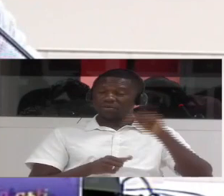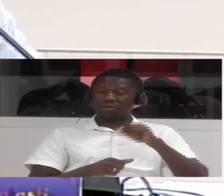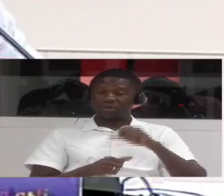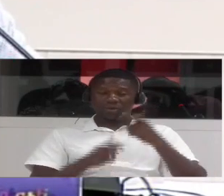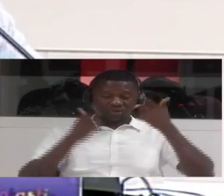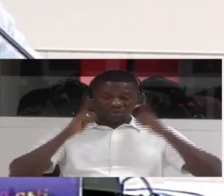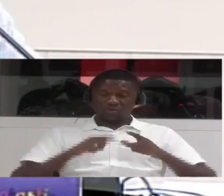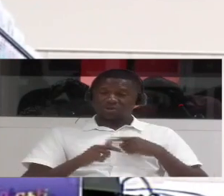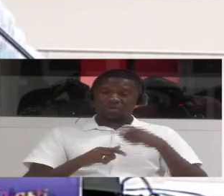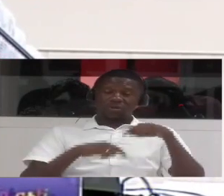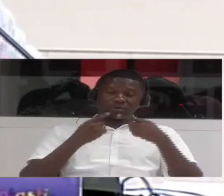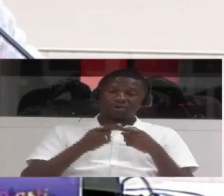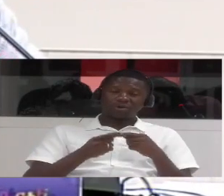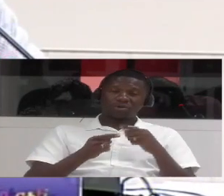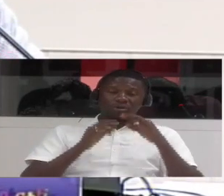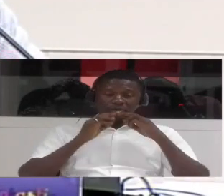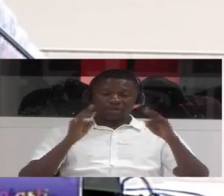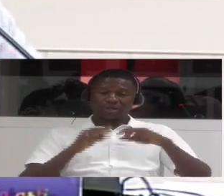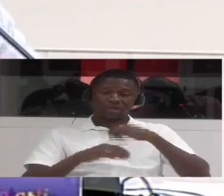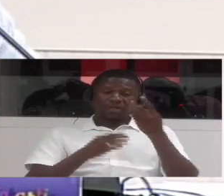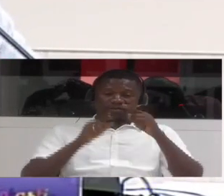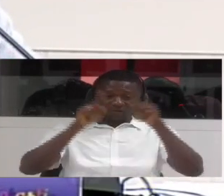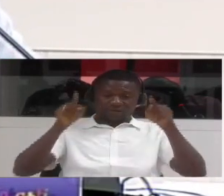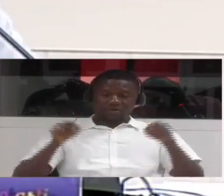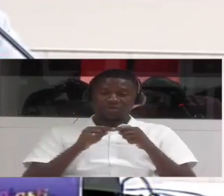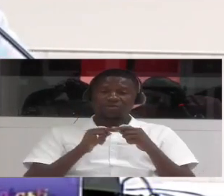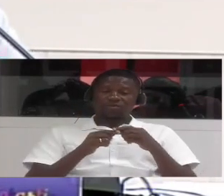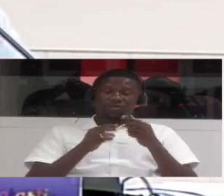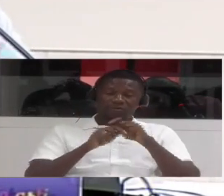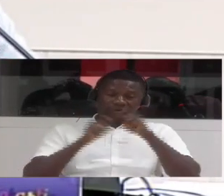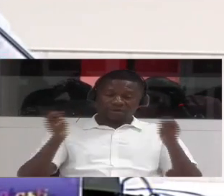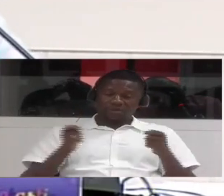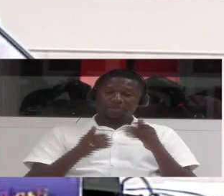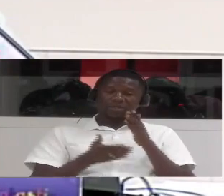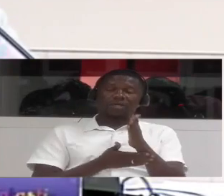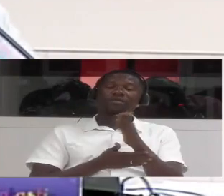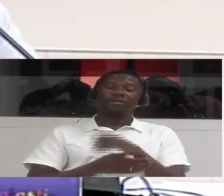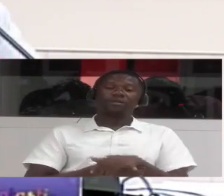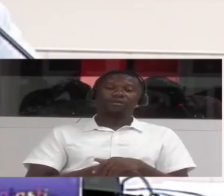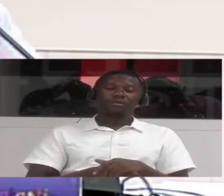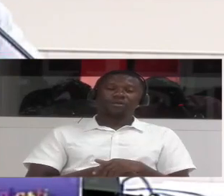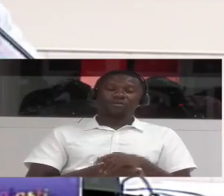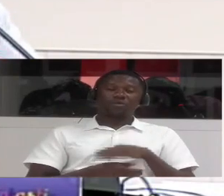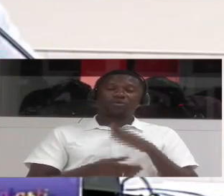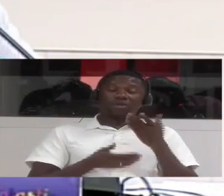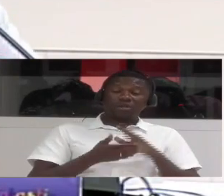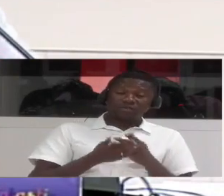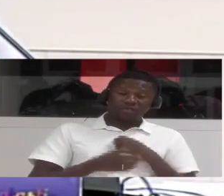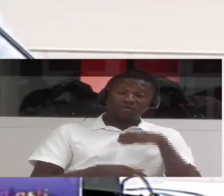to media and freedom of expression rights, because it's also a strict liability offense. I mean, once it's false,